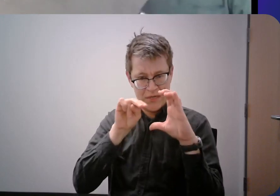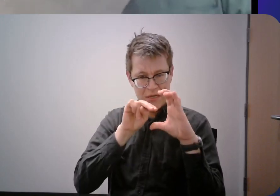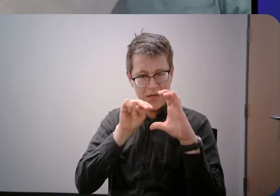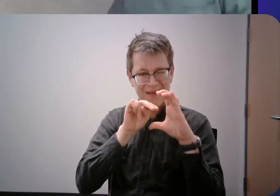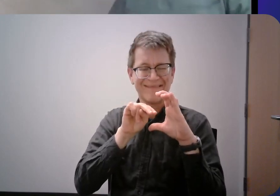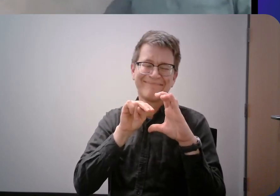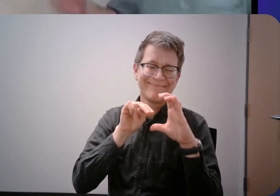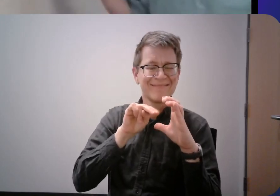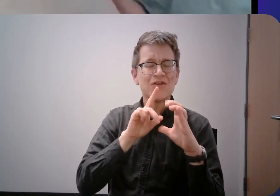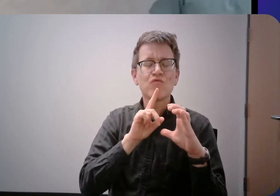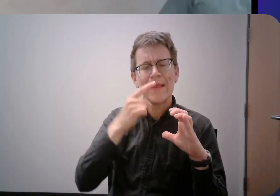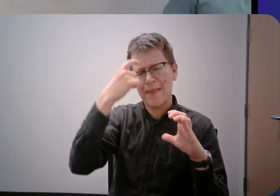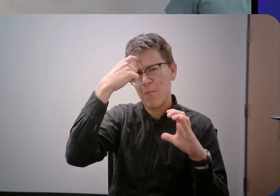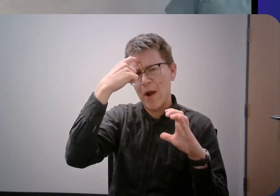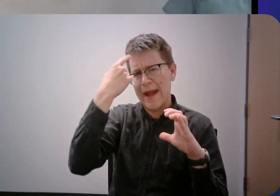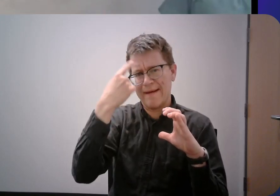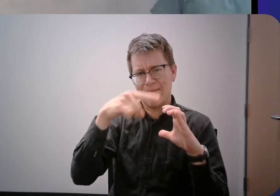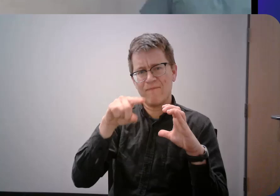So,